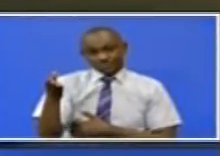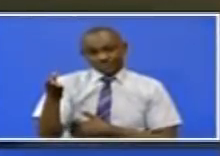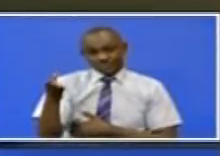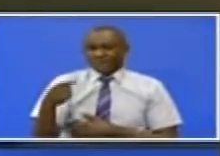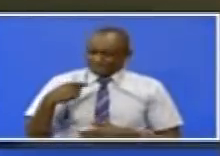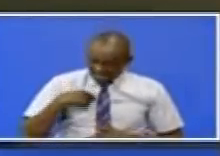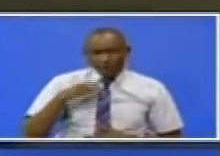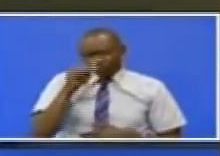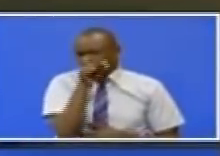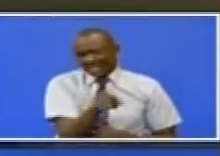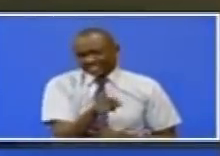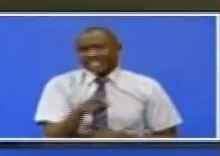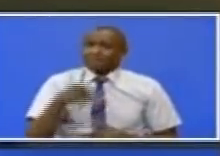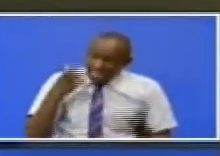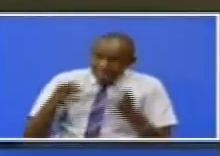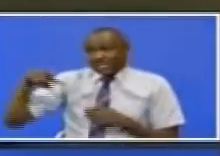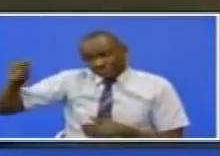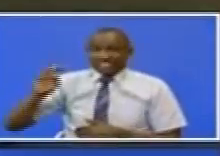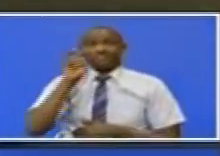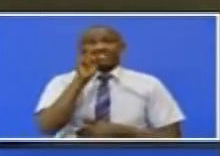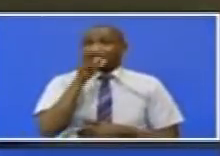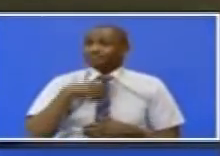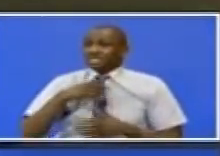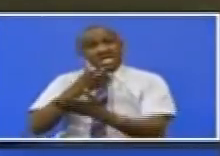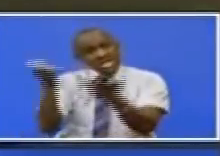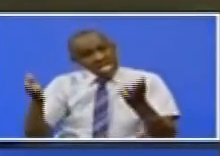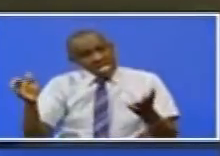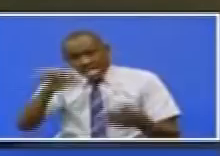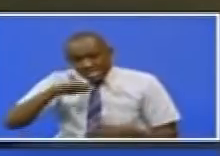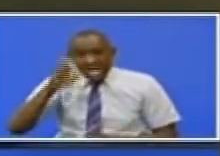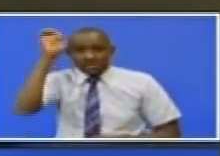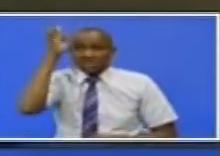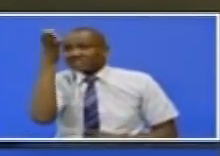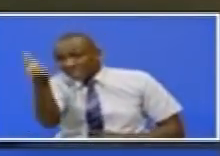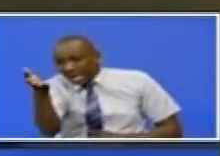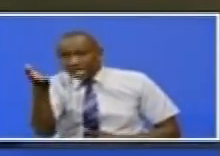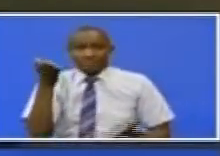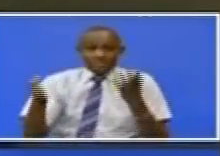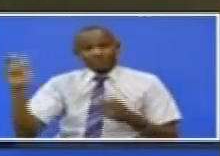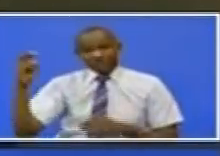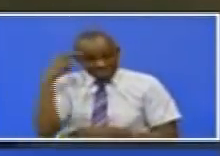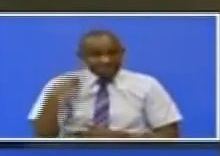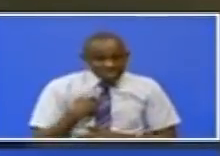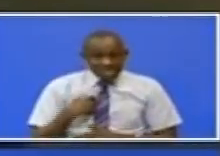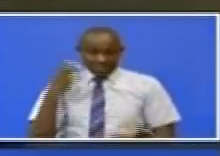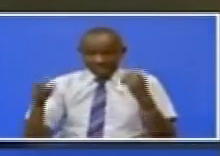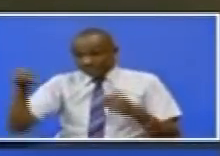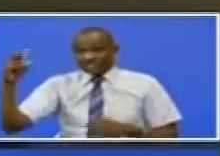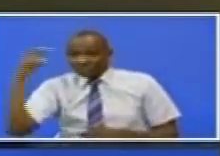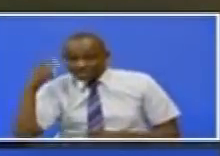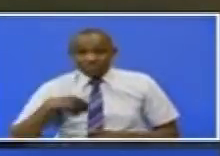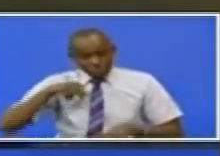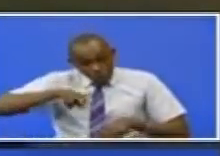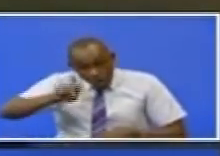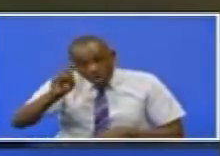Otherwise, apart from that, he may have seen me in Eldoret town where I live. He may have seen me walking